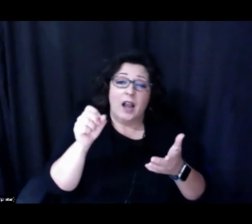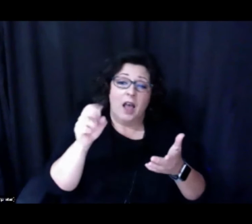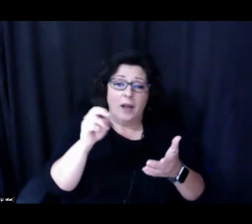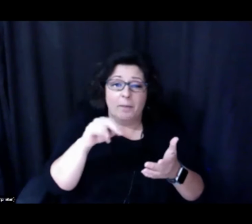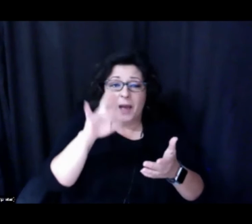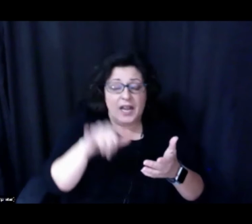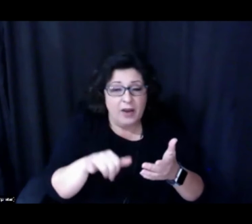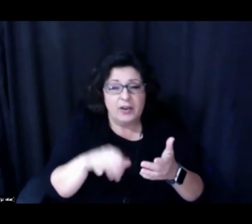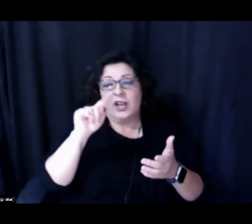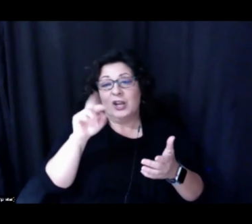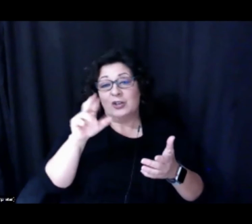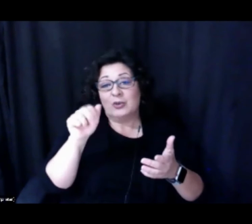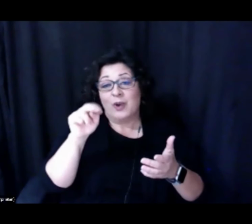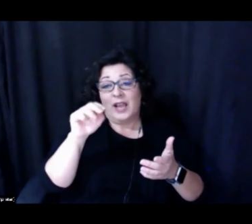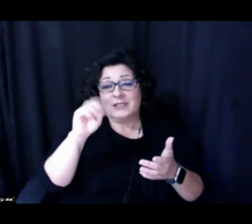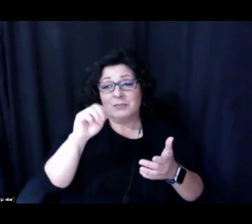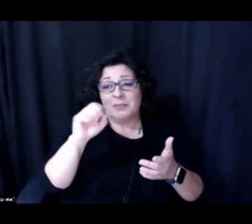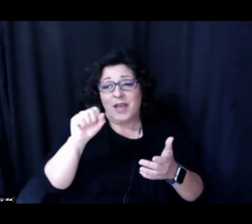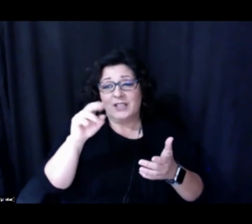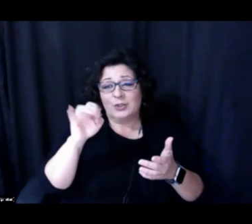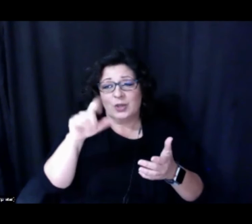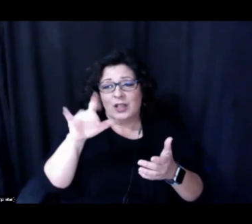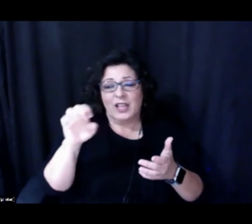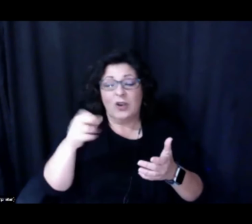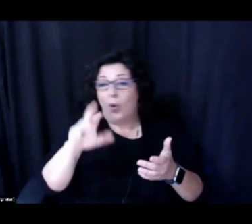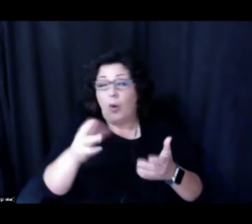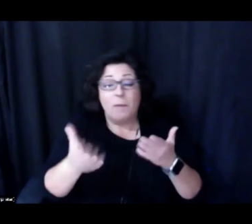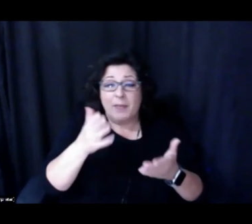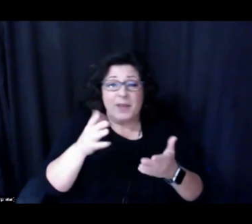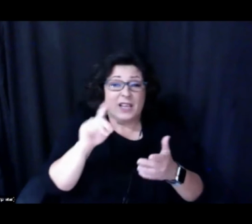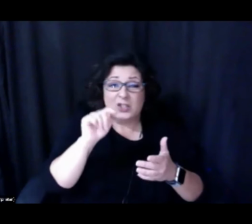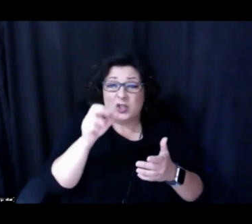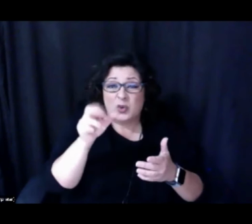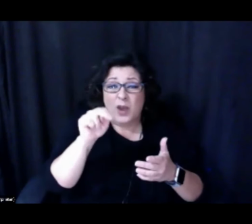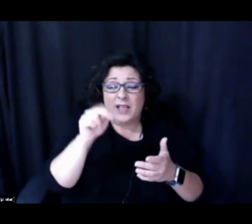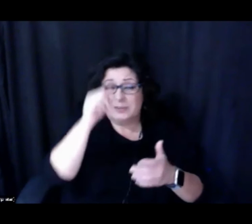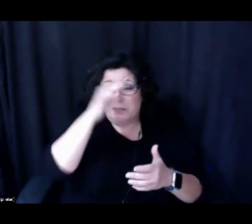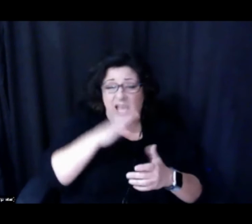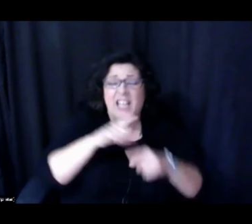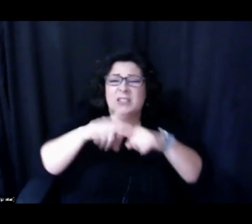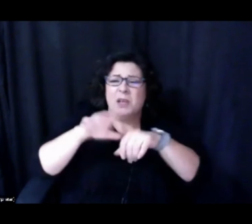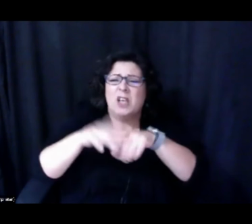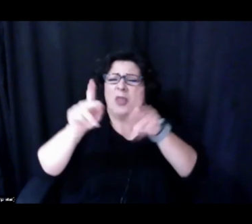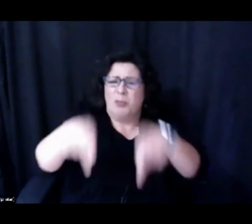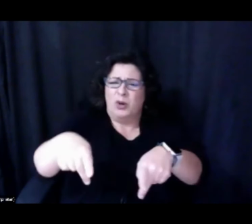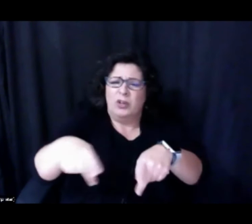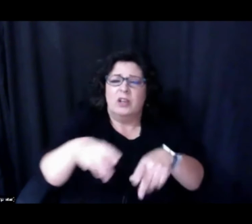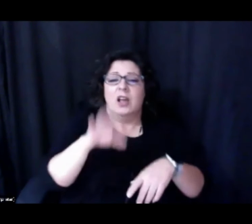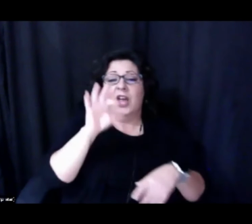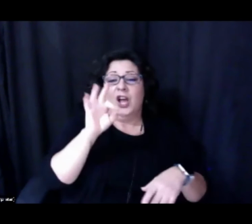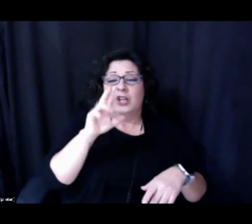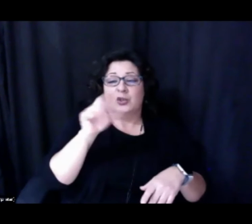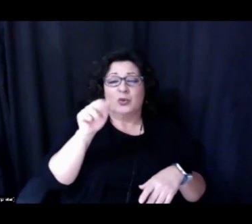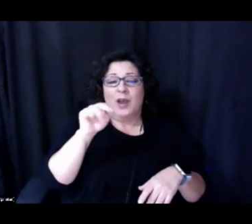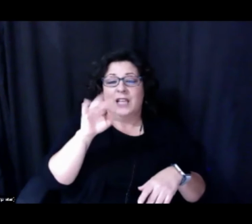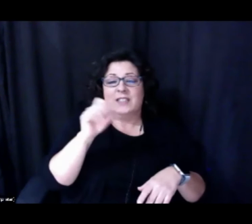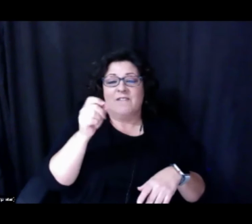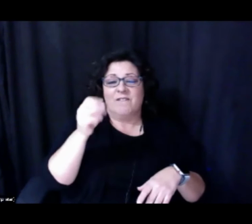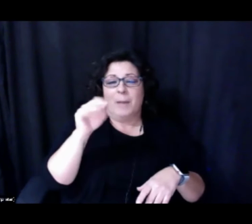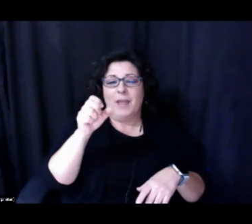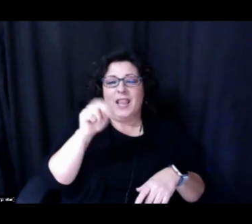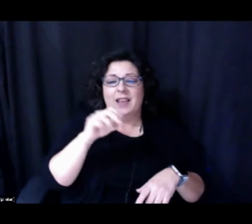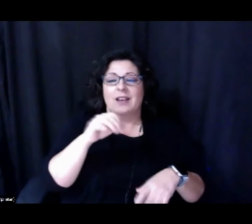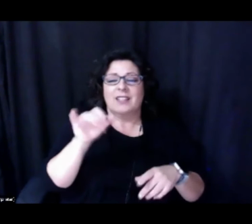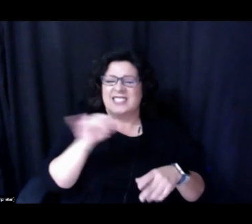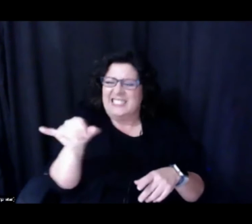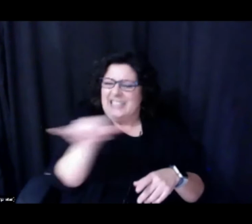as transmasculine and as a trans man. It's going to depend on the person. Transfeminine is similar. So it